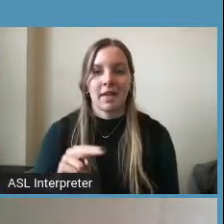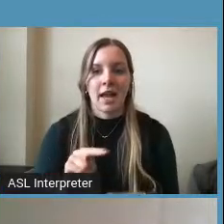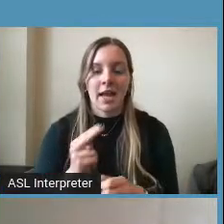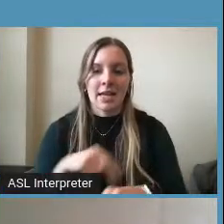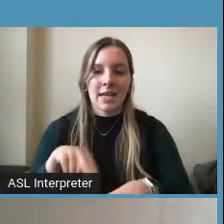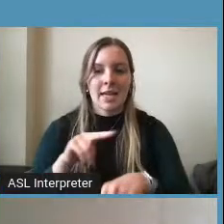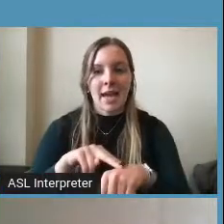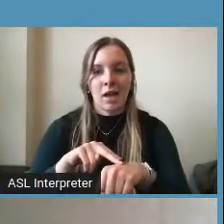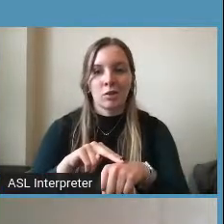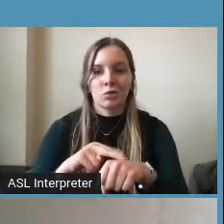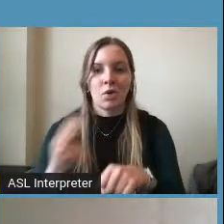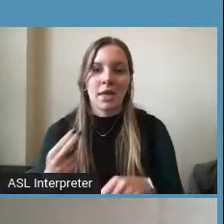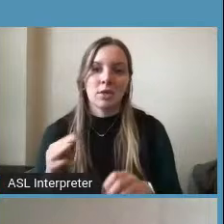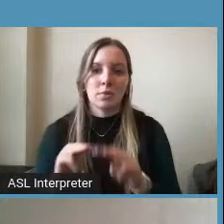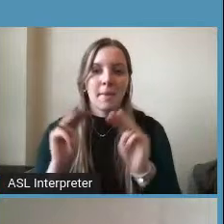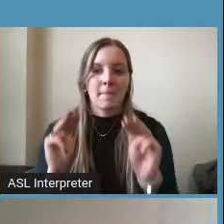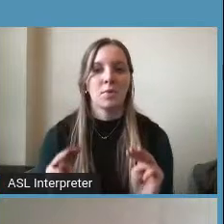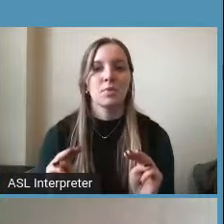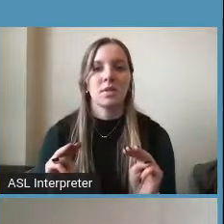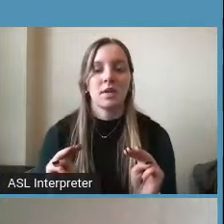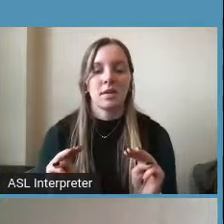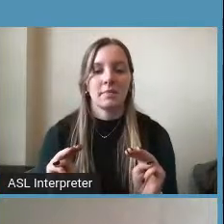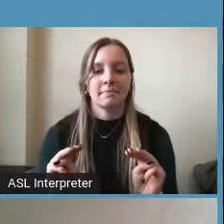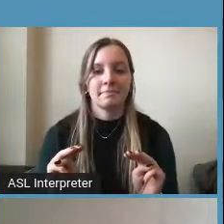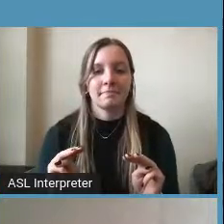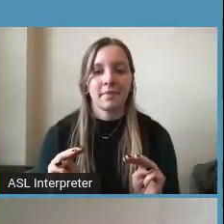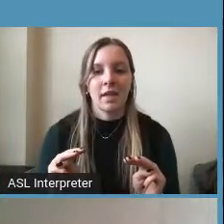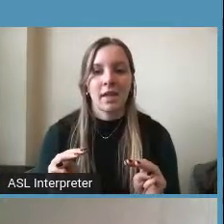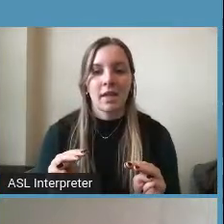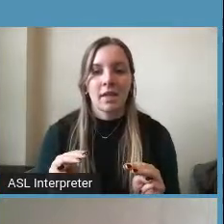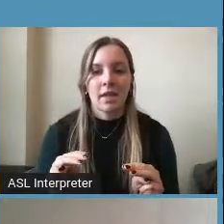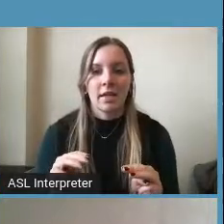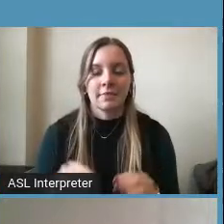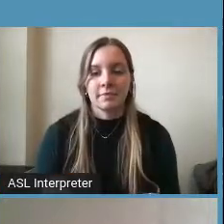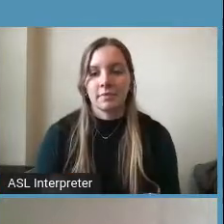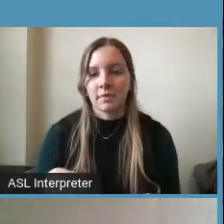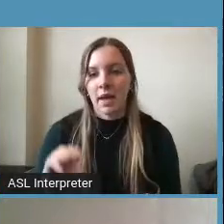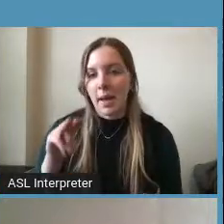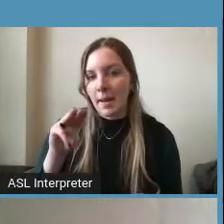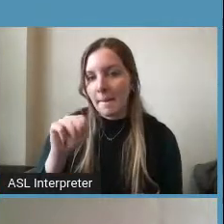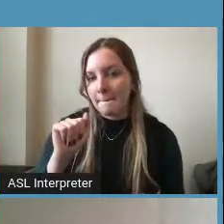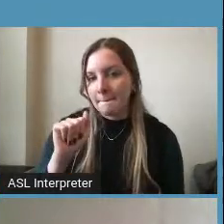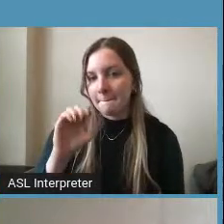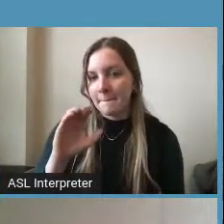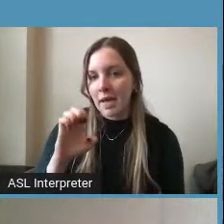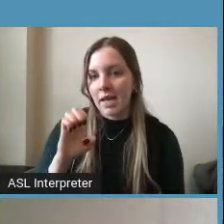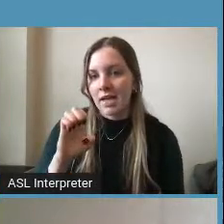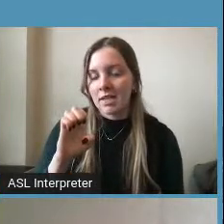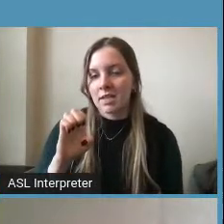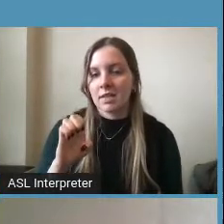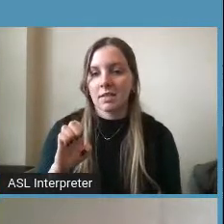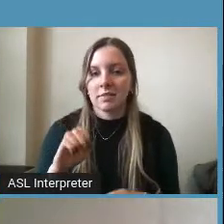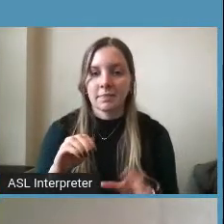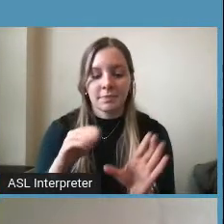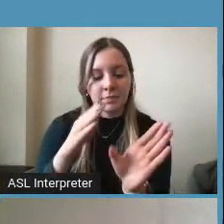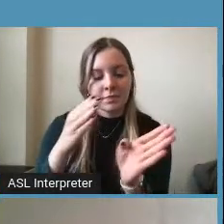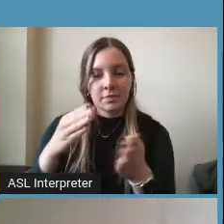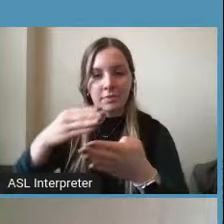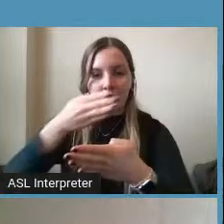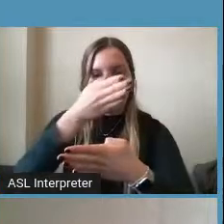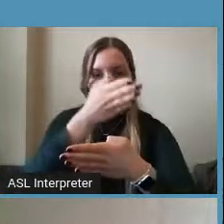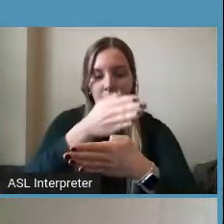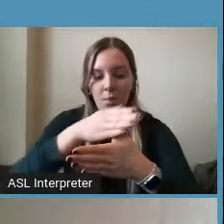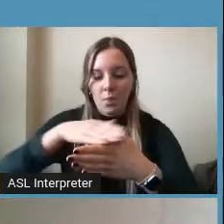culture chipped mace. This is from the RTI. We can start to see the edge. And when I look at this mathematical